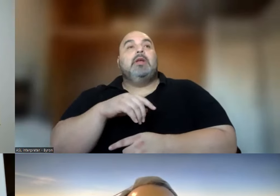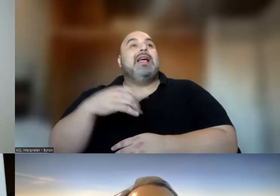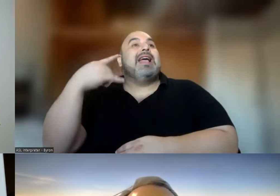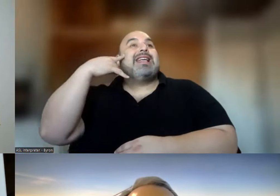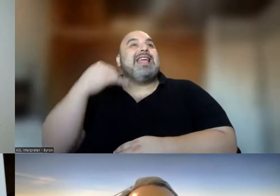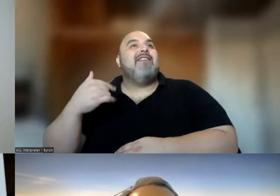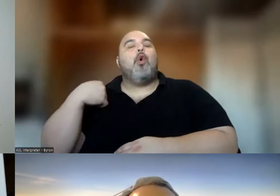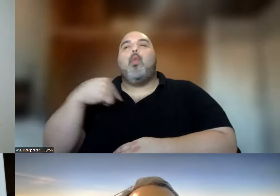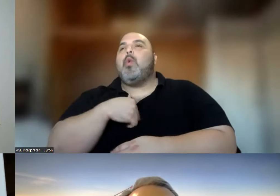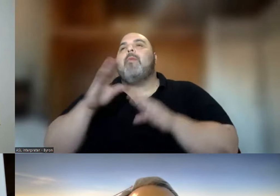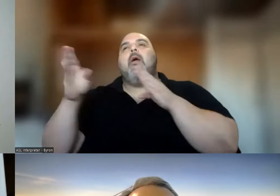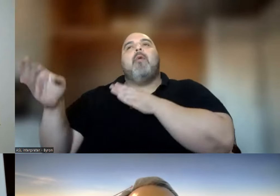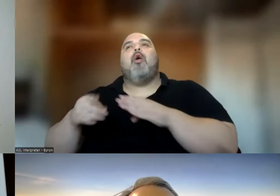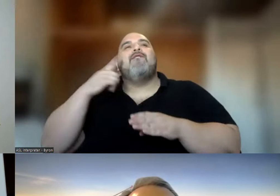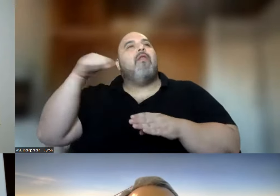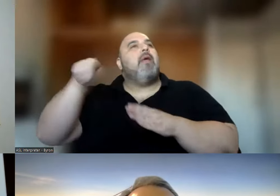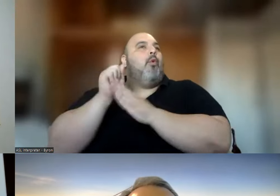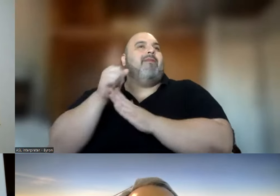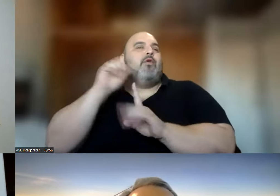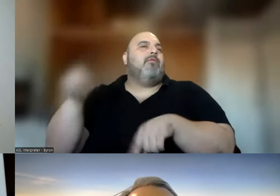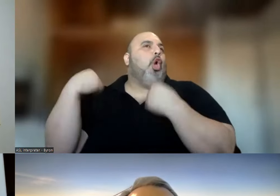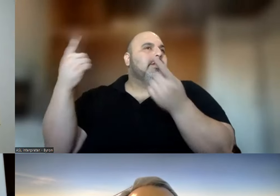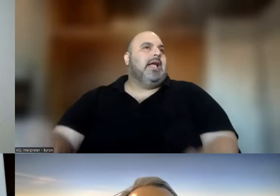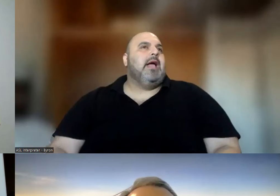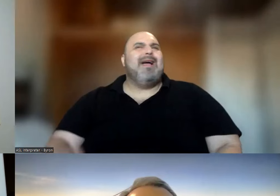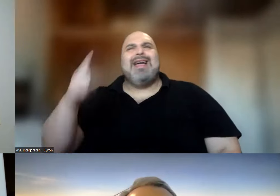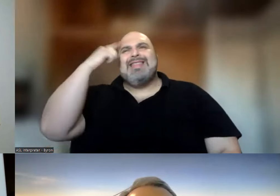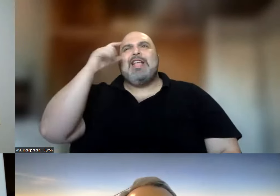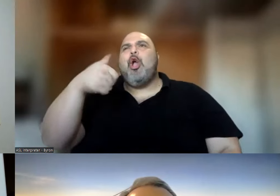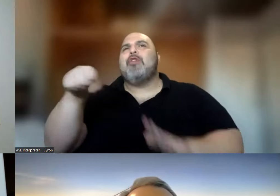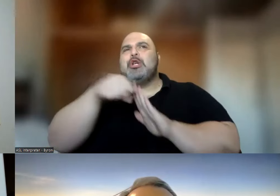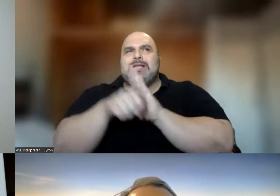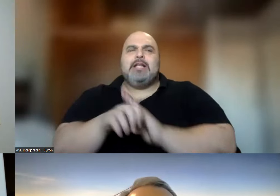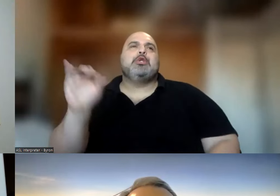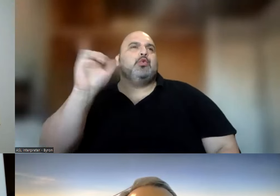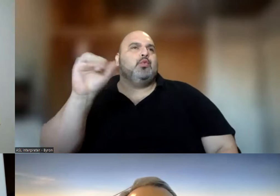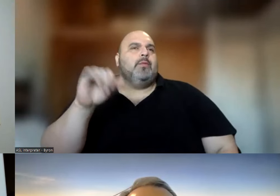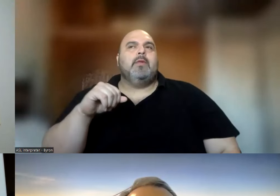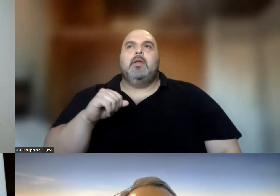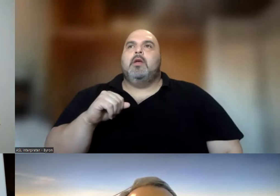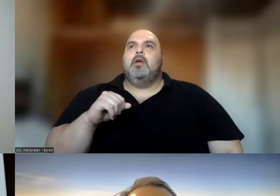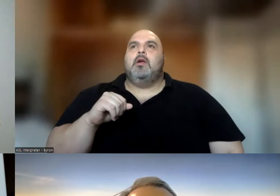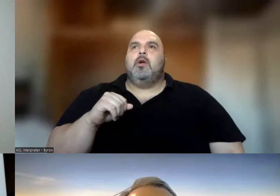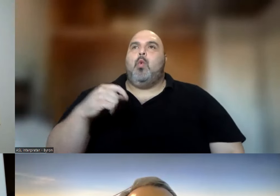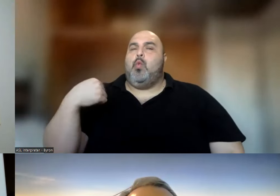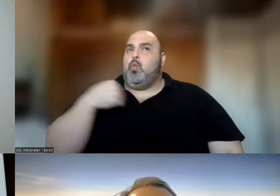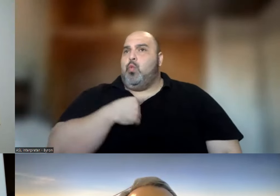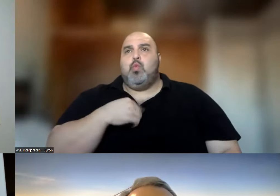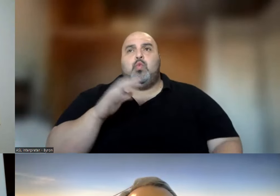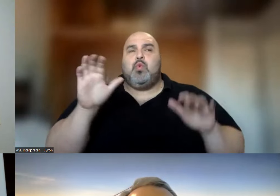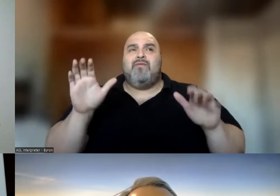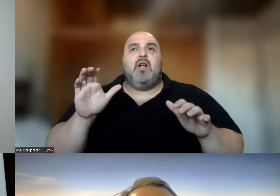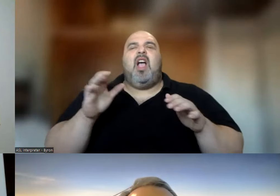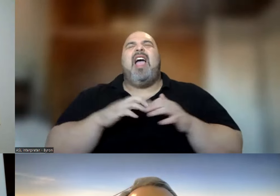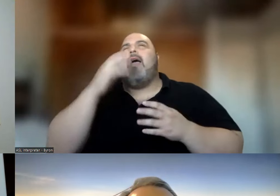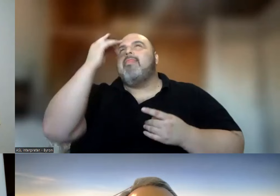been preparing for this moment for a long, long time. I think other states have as well. And we have done, I sort of think